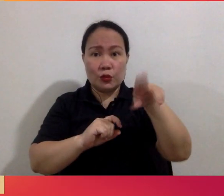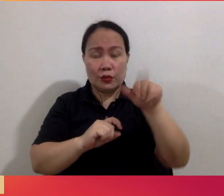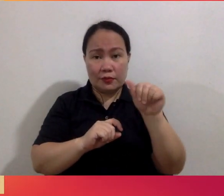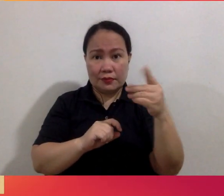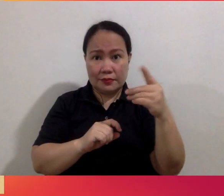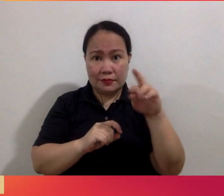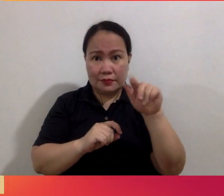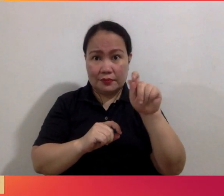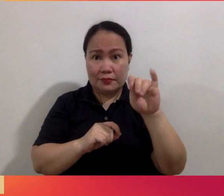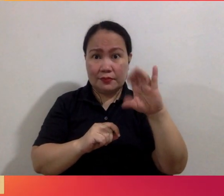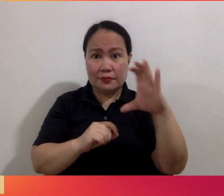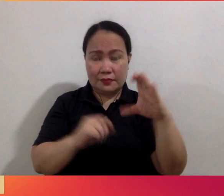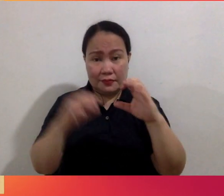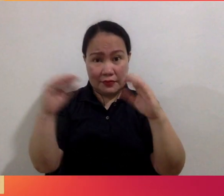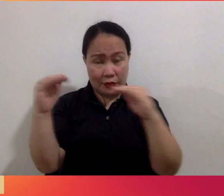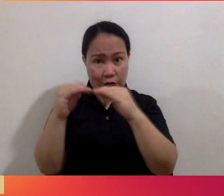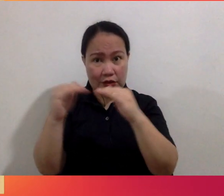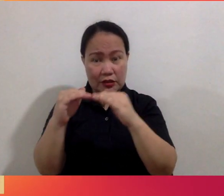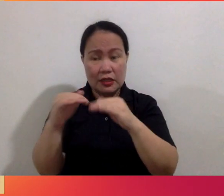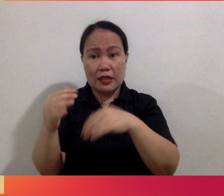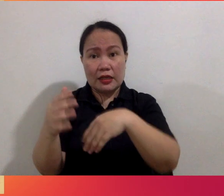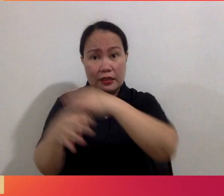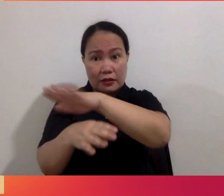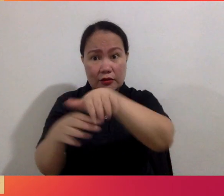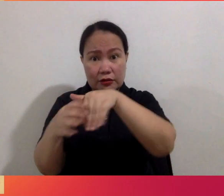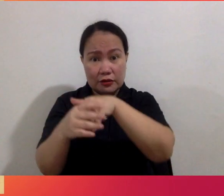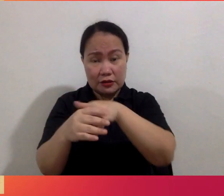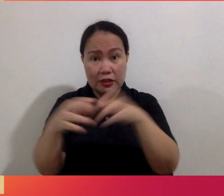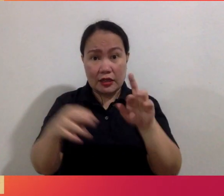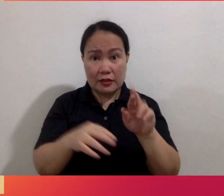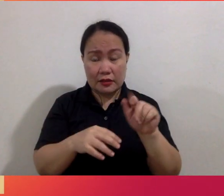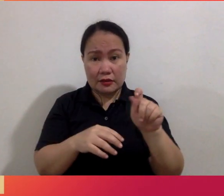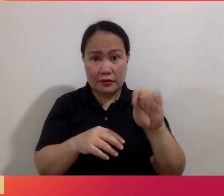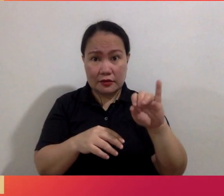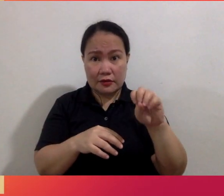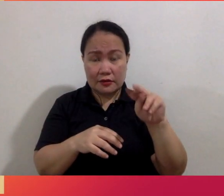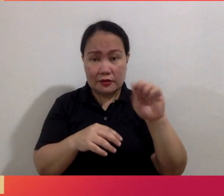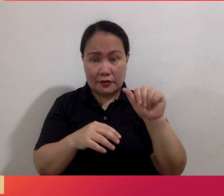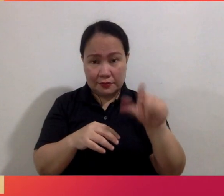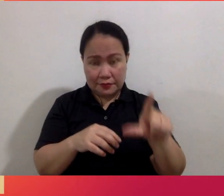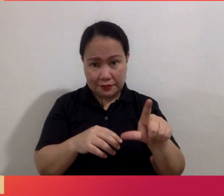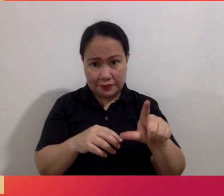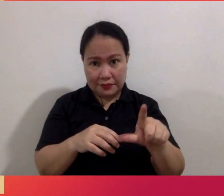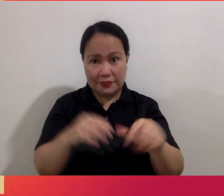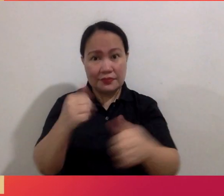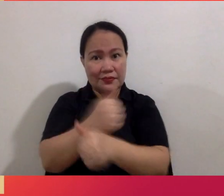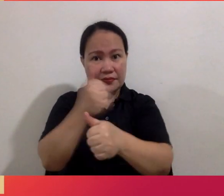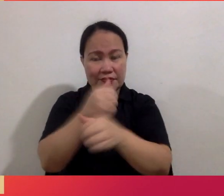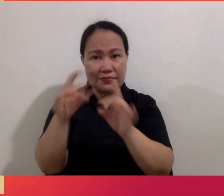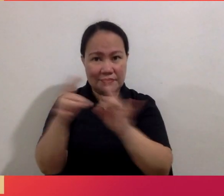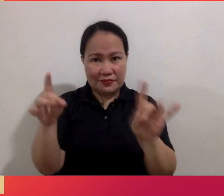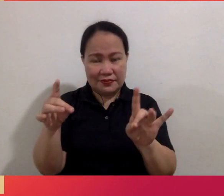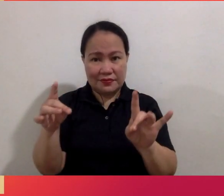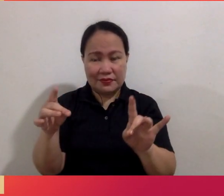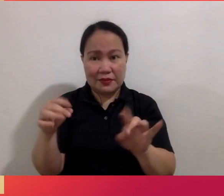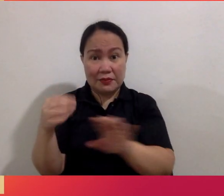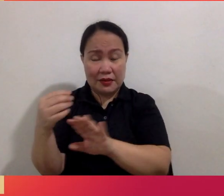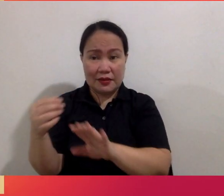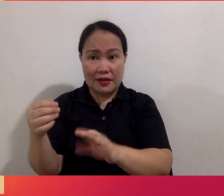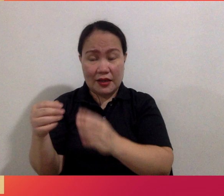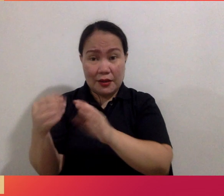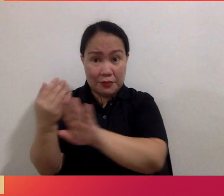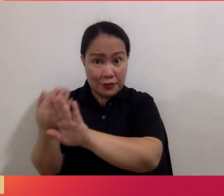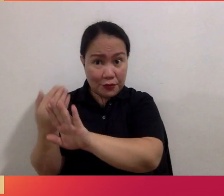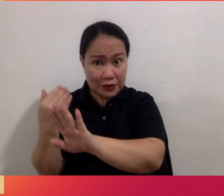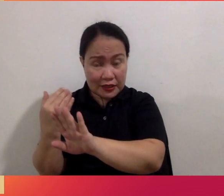equation, including rational algebraic equation. But before that, let's have a short